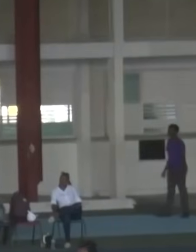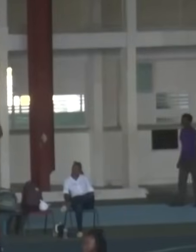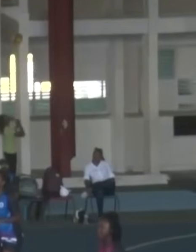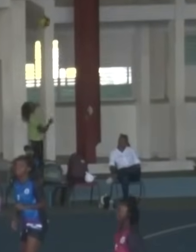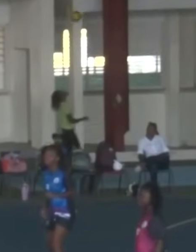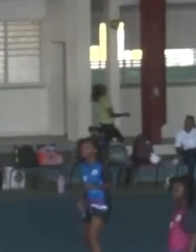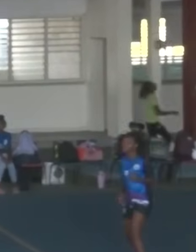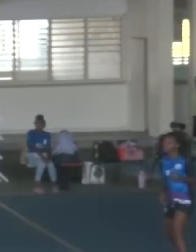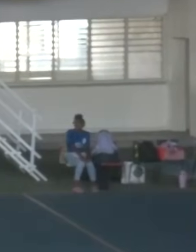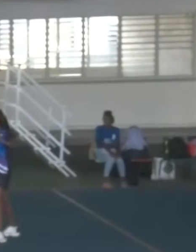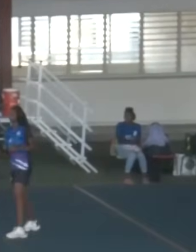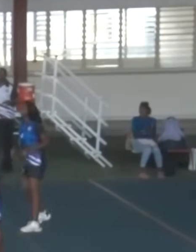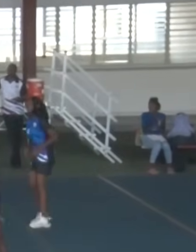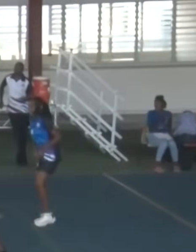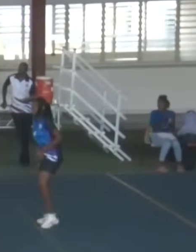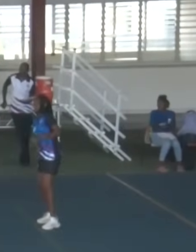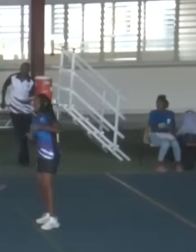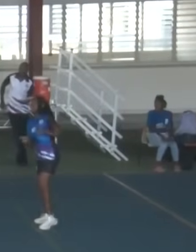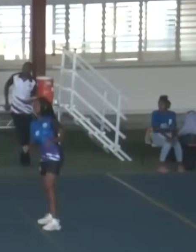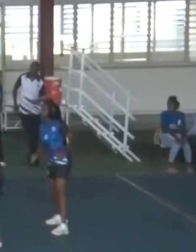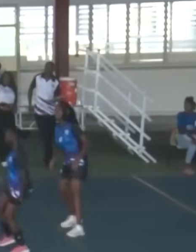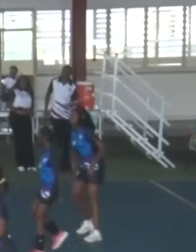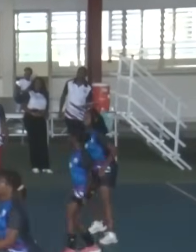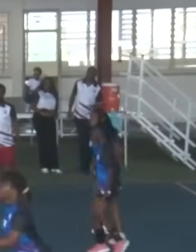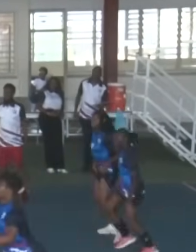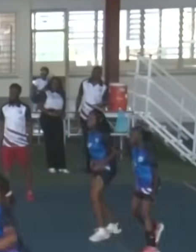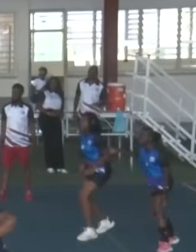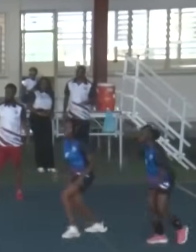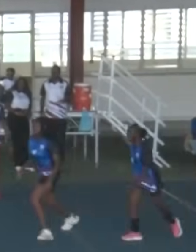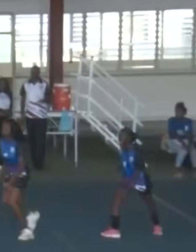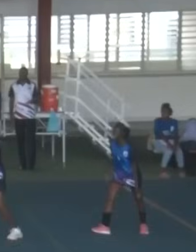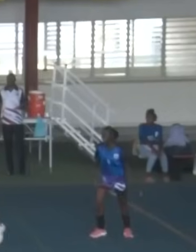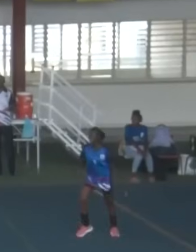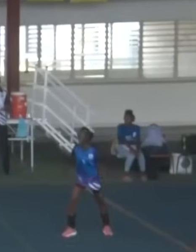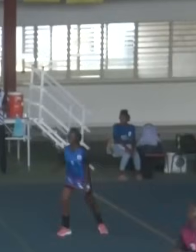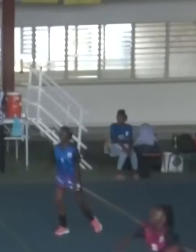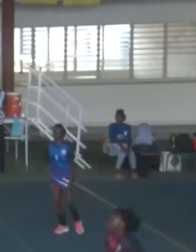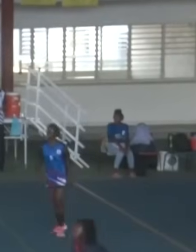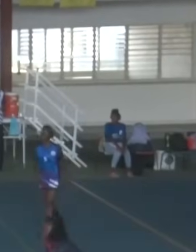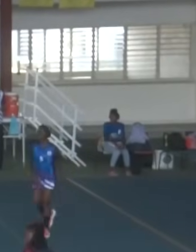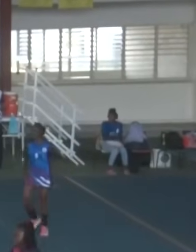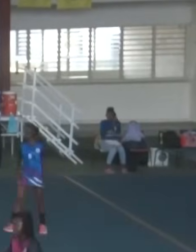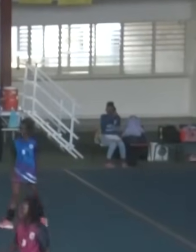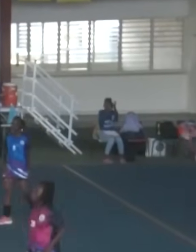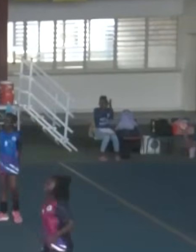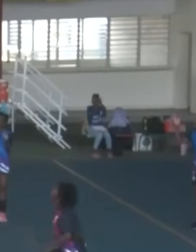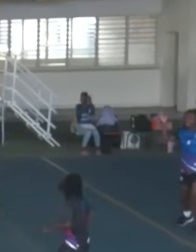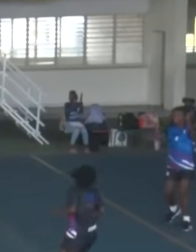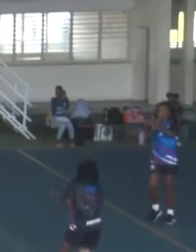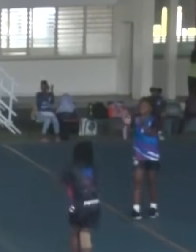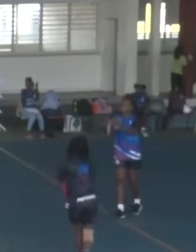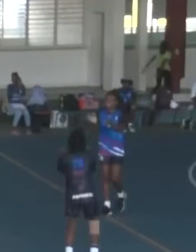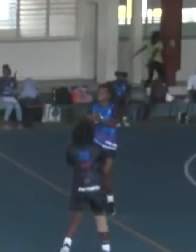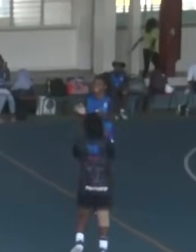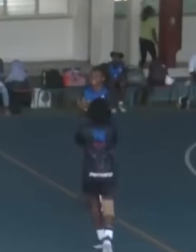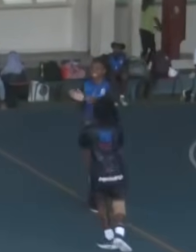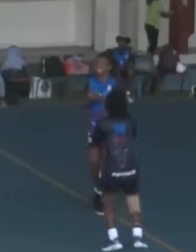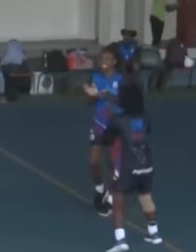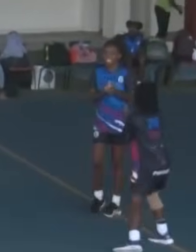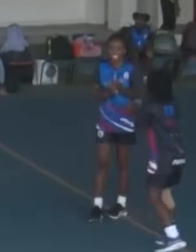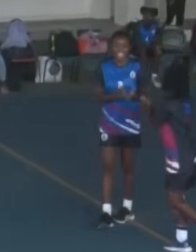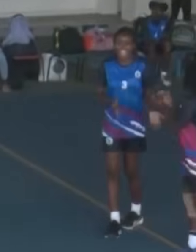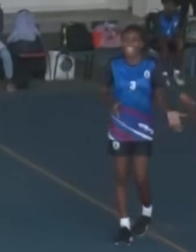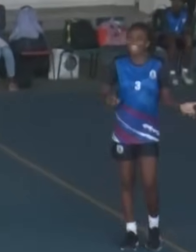The very next play, Kibare was very alert and just dumped this one into space. She's going to talk about